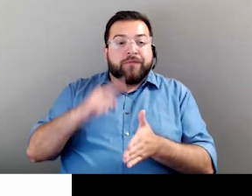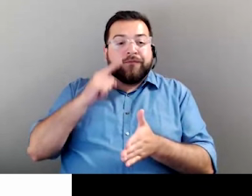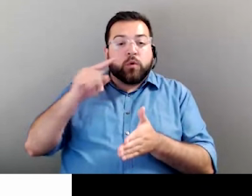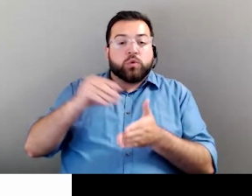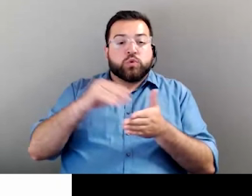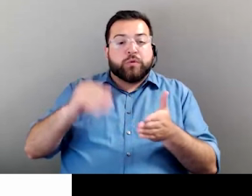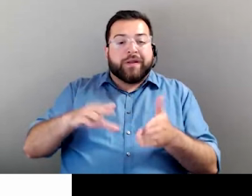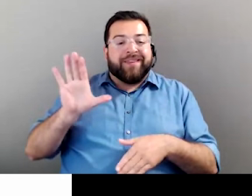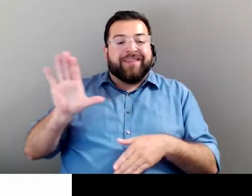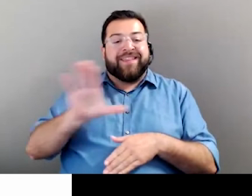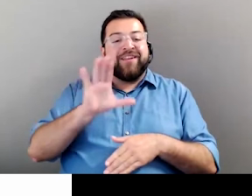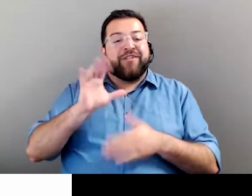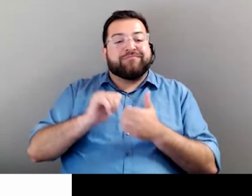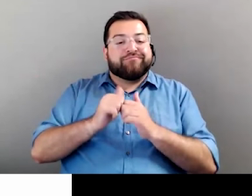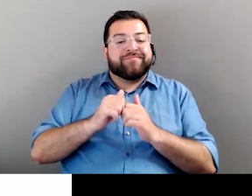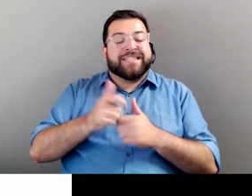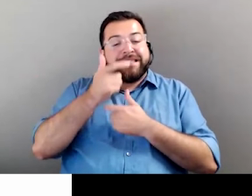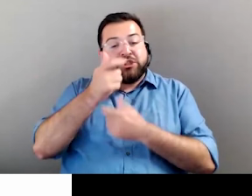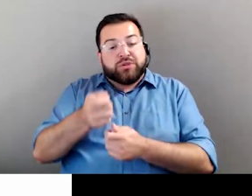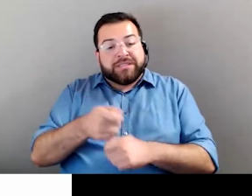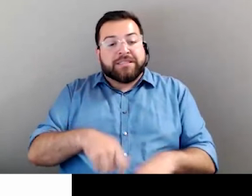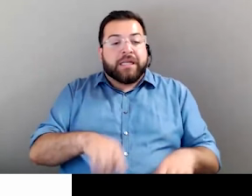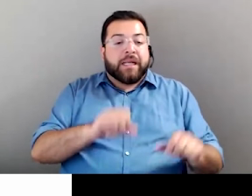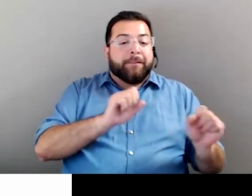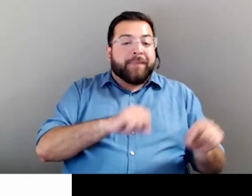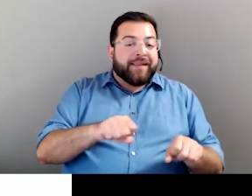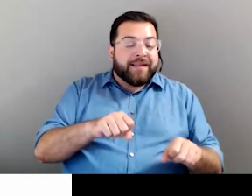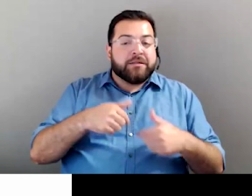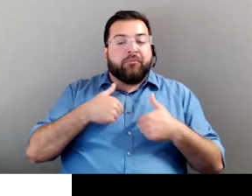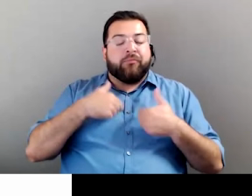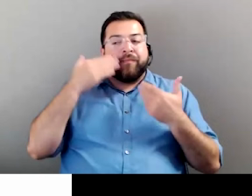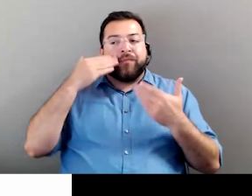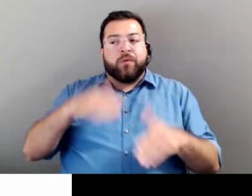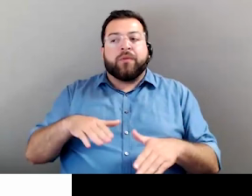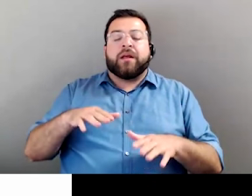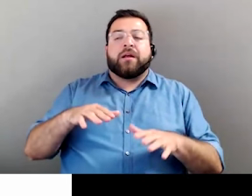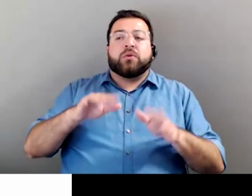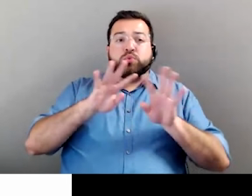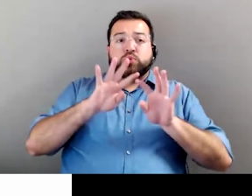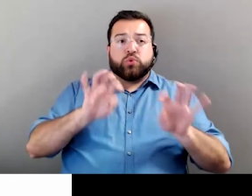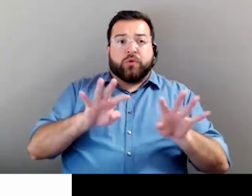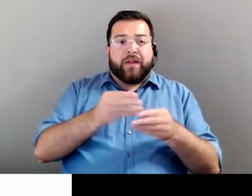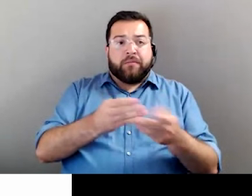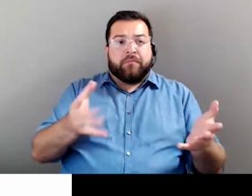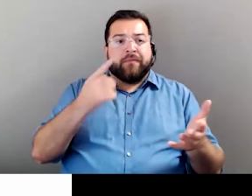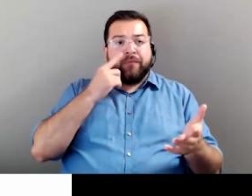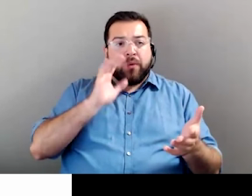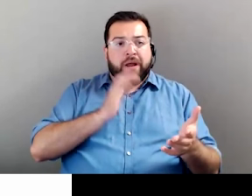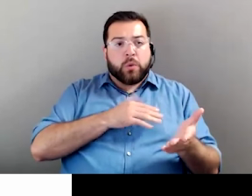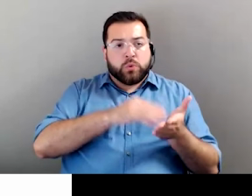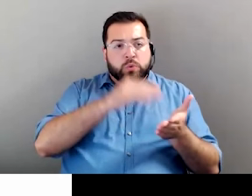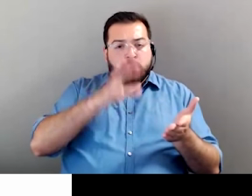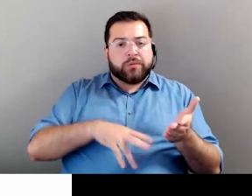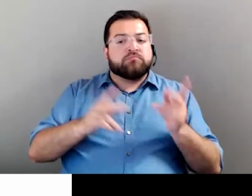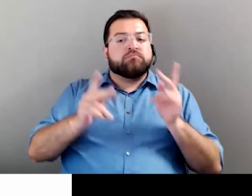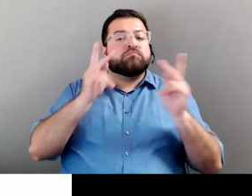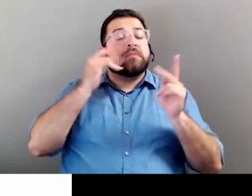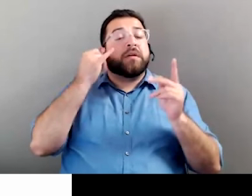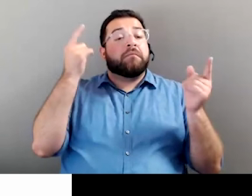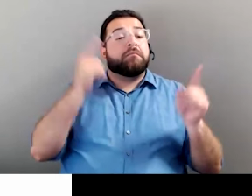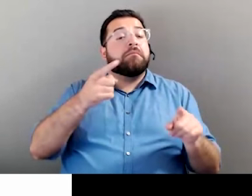and abilities. So I know that there is a survey that's given out to our students just to see like if there's any interest in